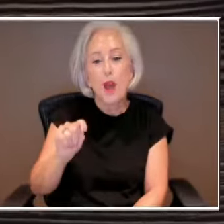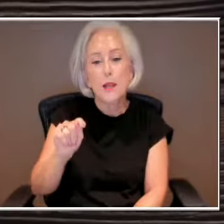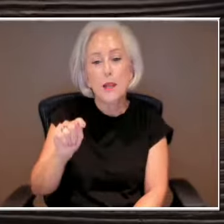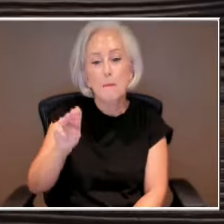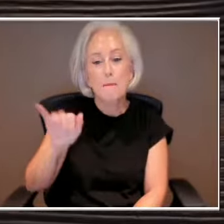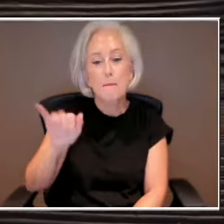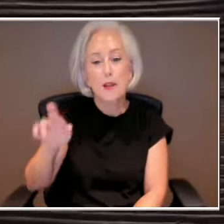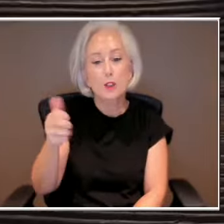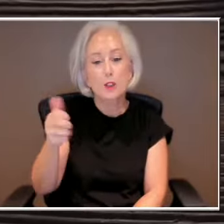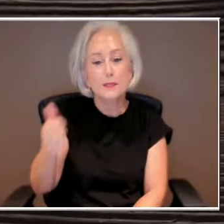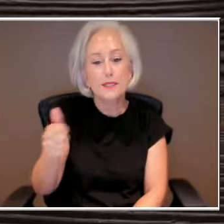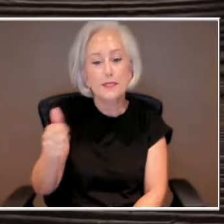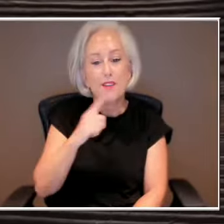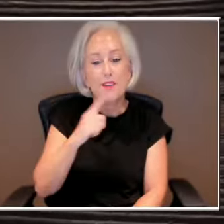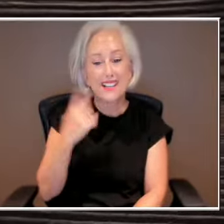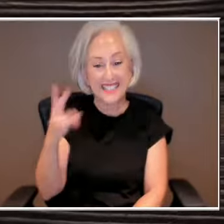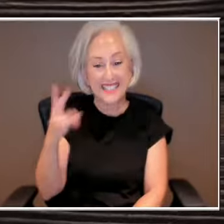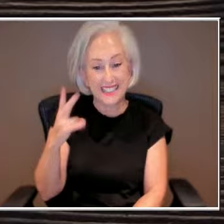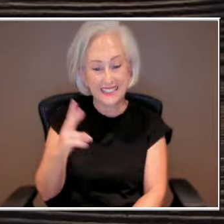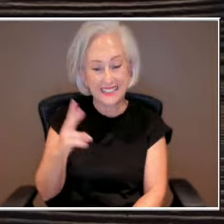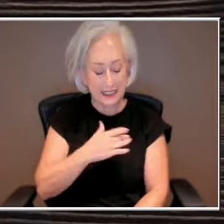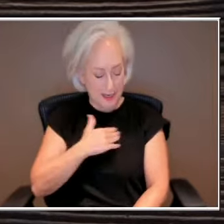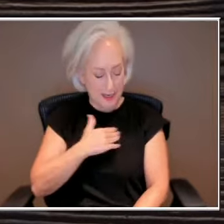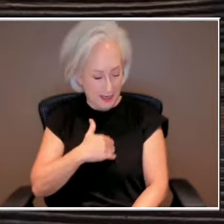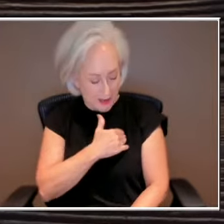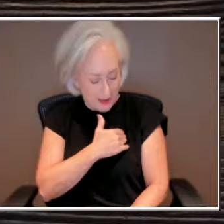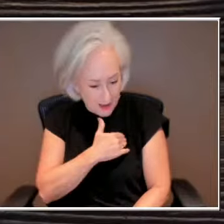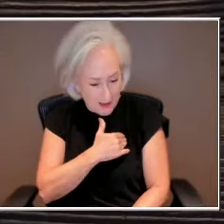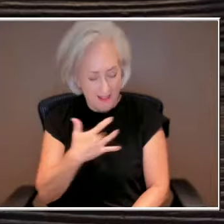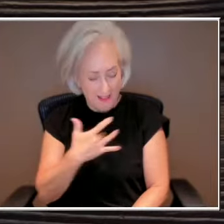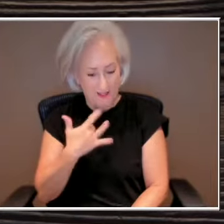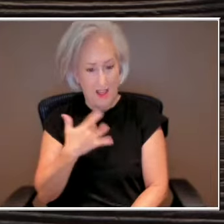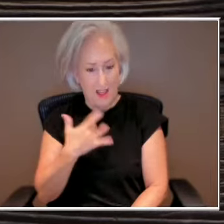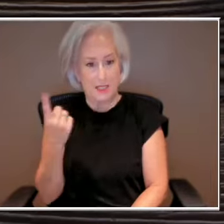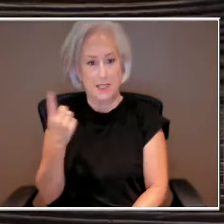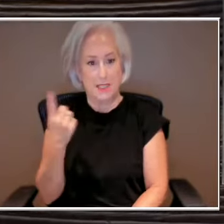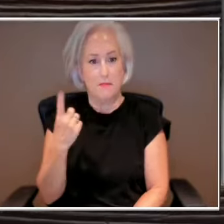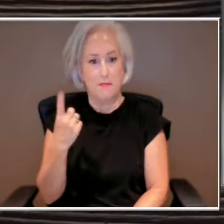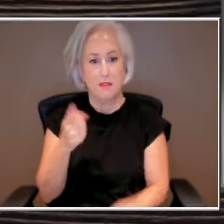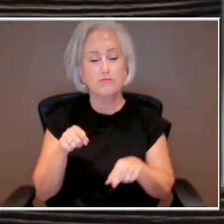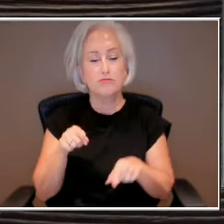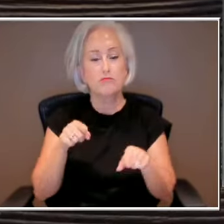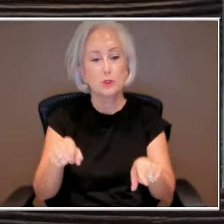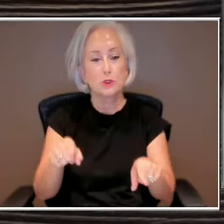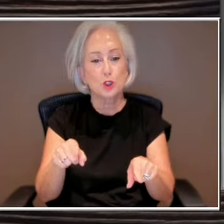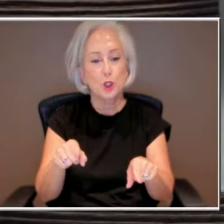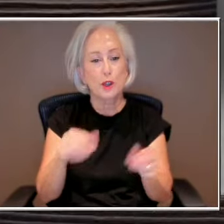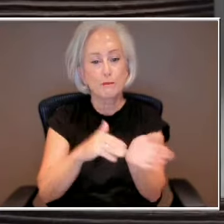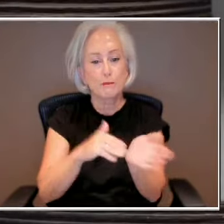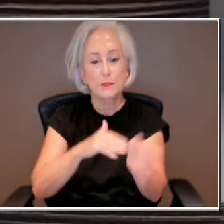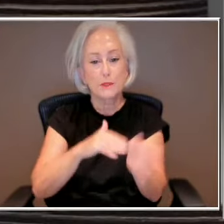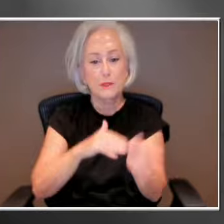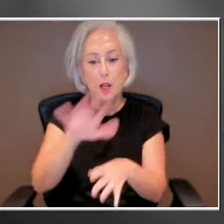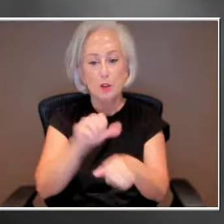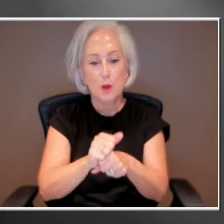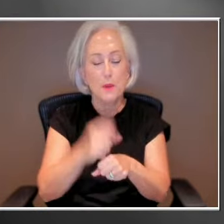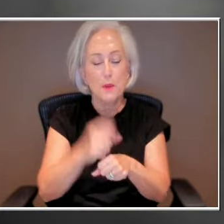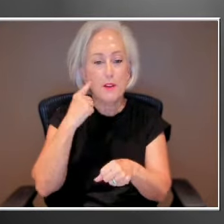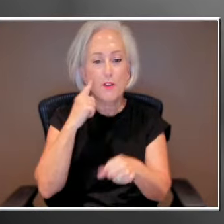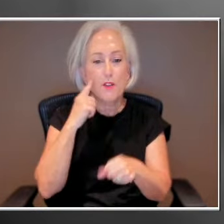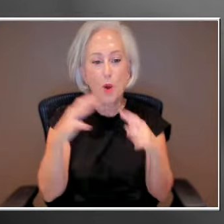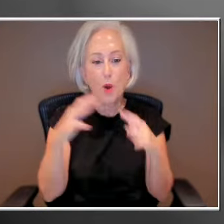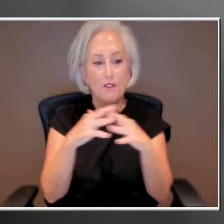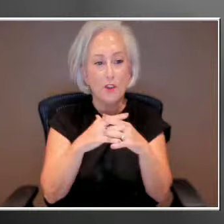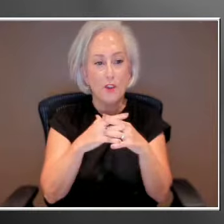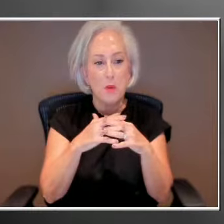lump in his chest. It was during a routine physical for high school football, and like most men, he didn't think much of it. When he asked